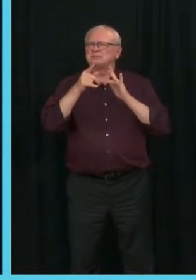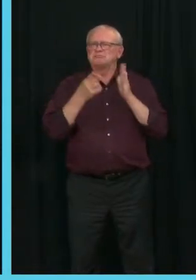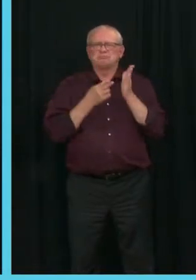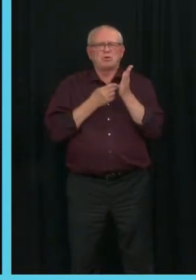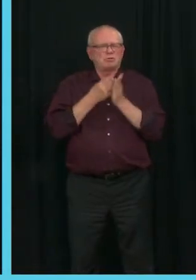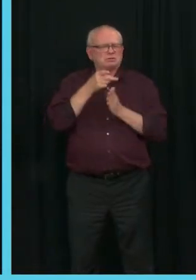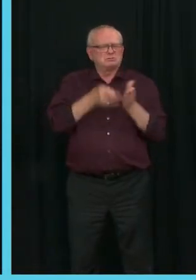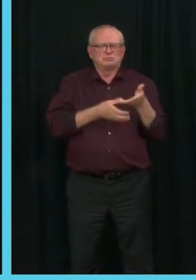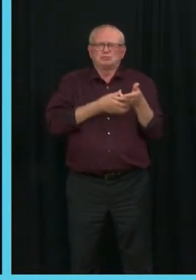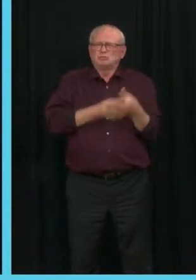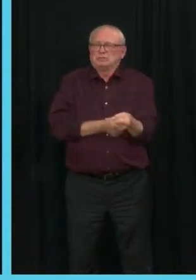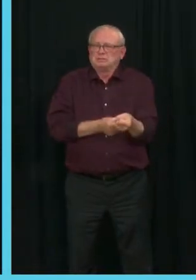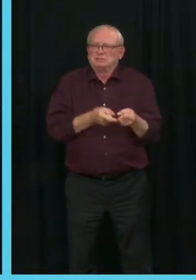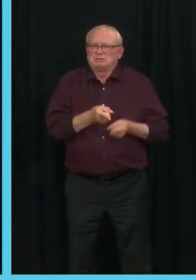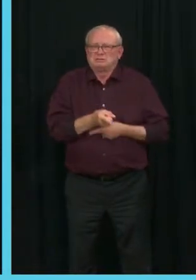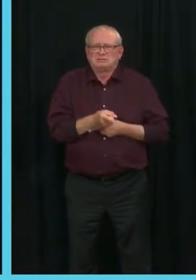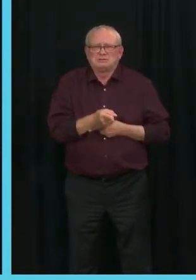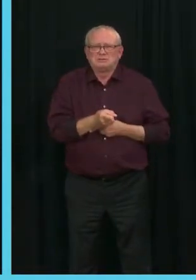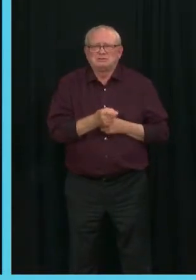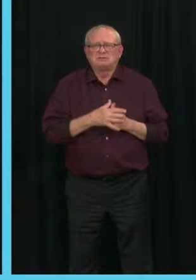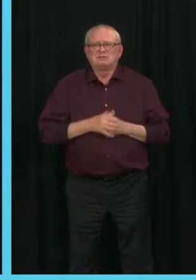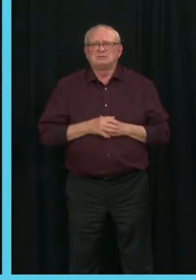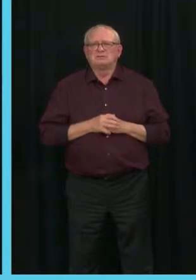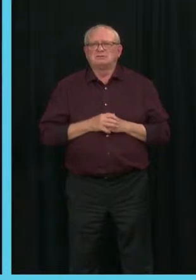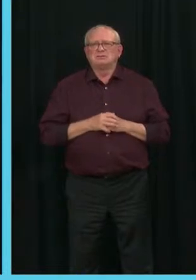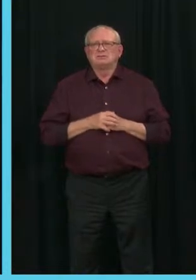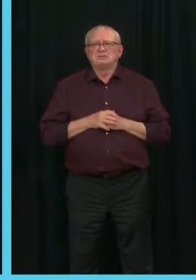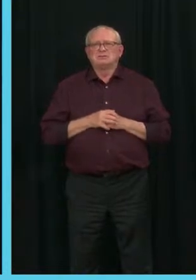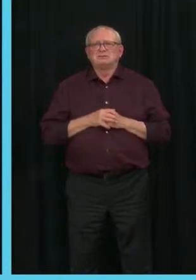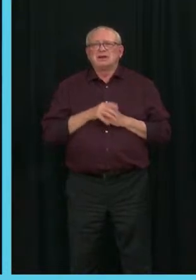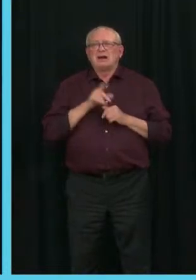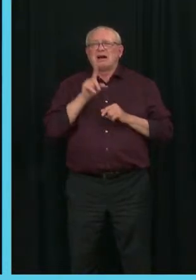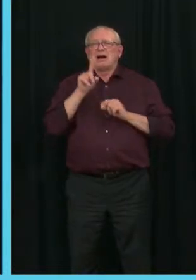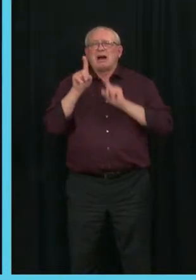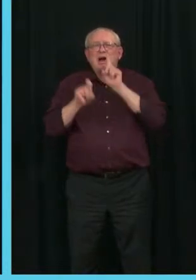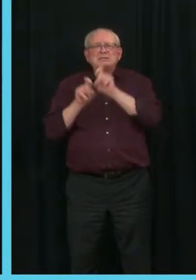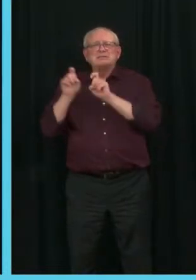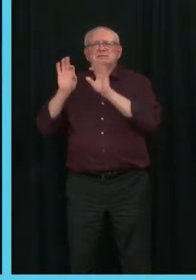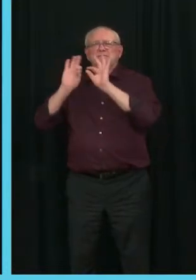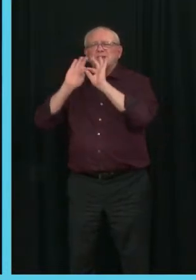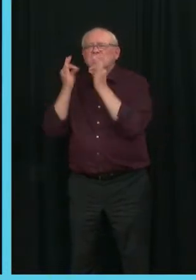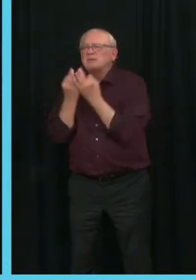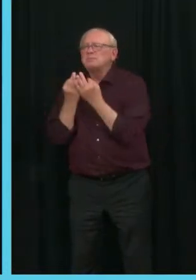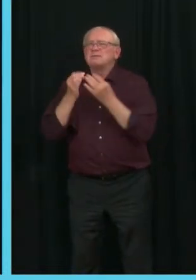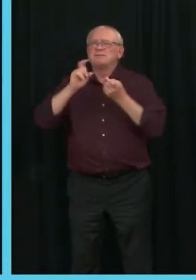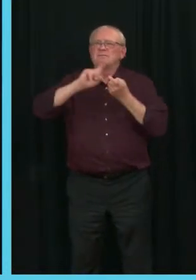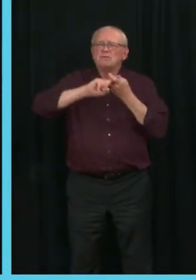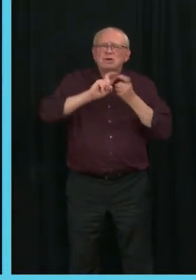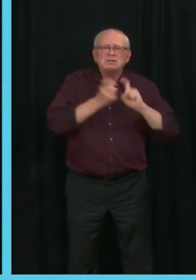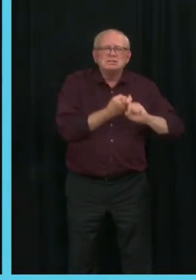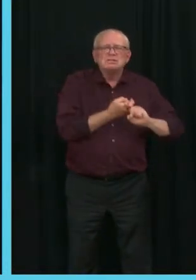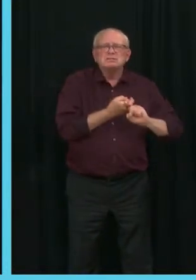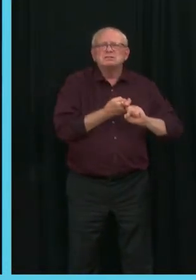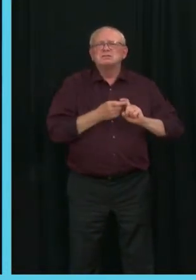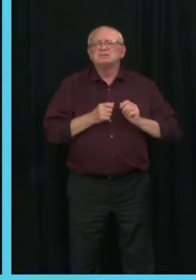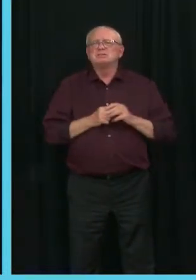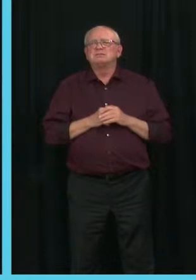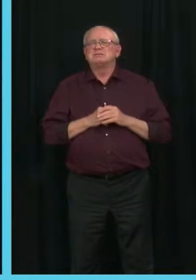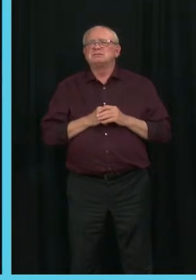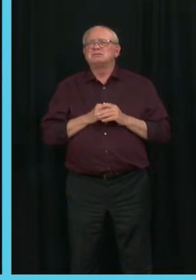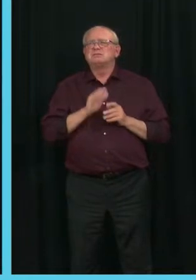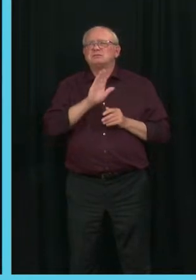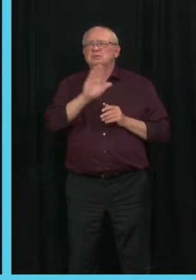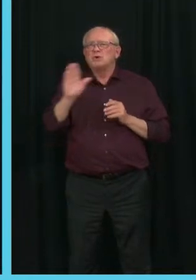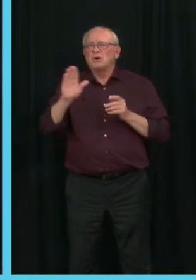to get your information. Please, if you have friends, neighbors, or members of your family who are holding back because of misinformation,